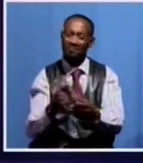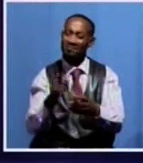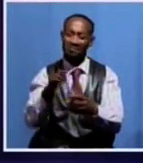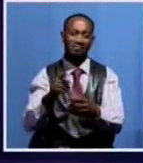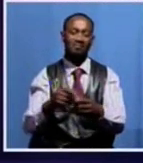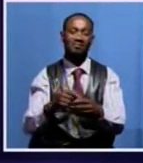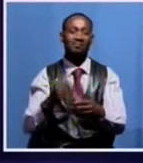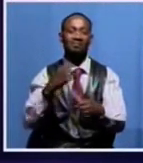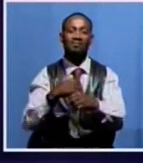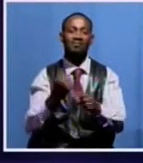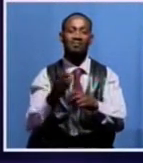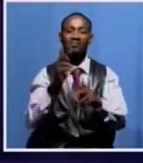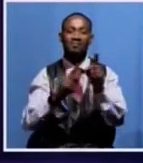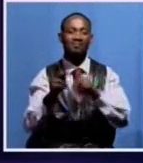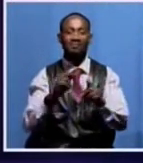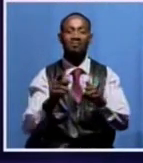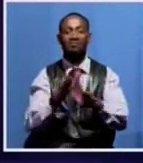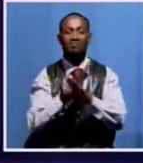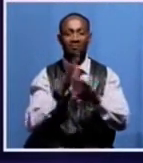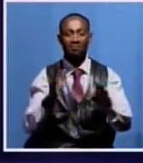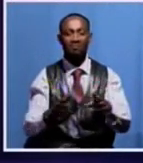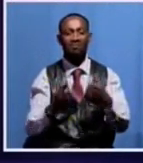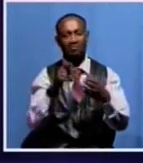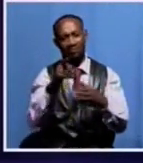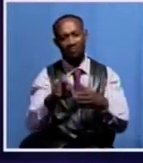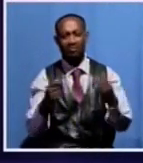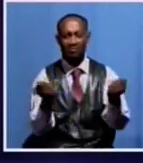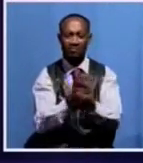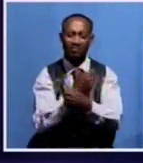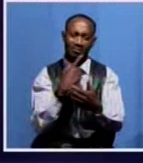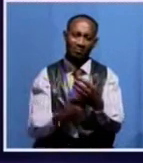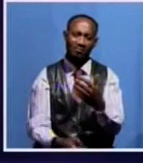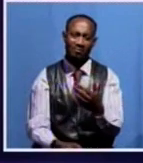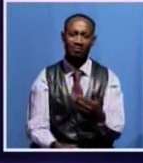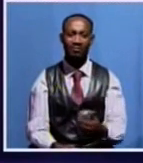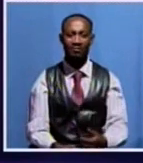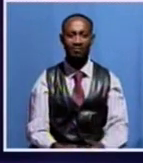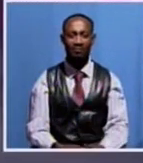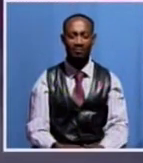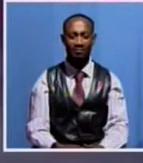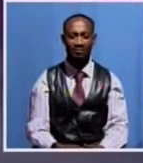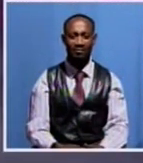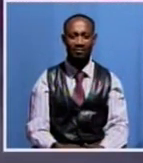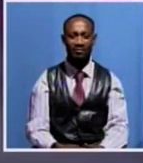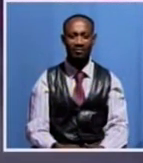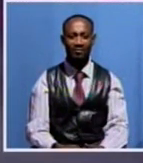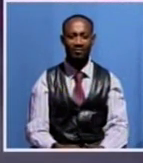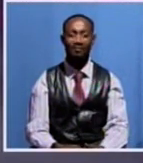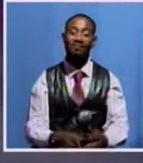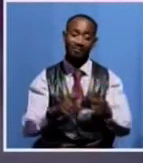the nation that sales tax was the way to go. What changed? Well, let's begin from the